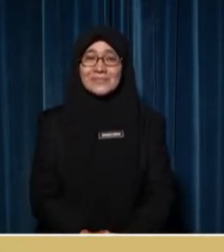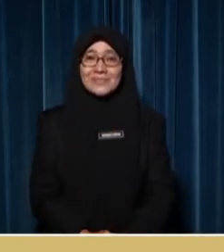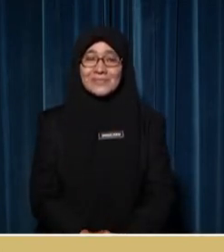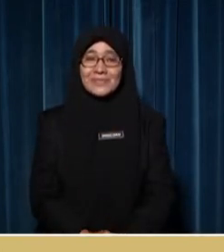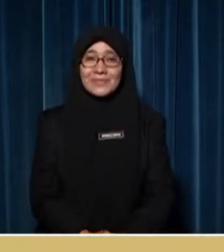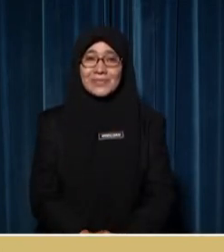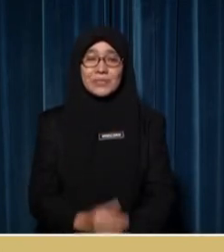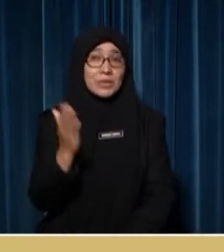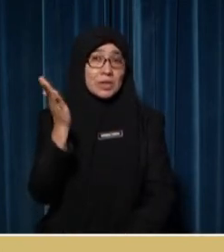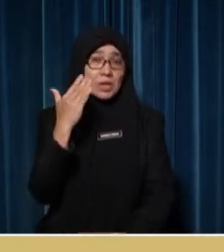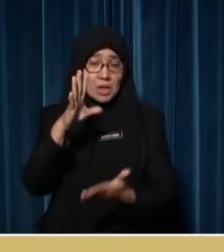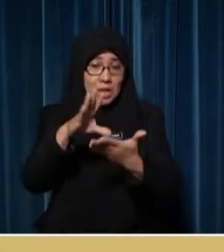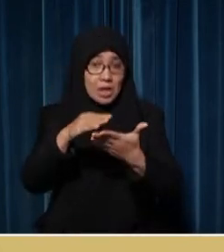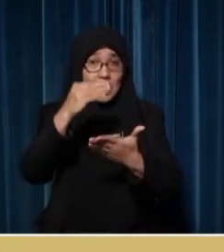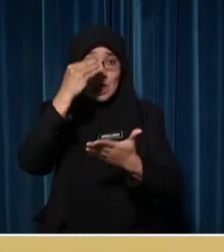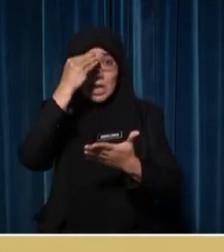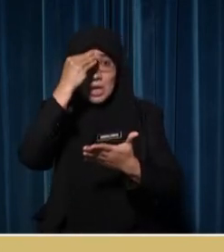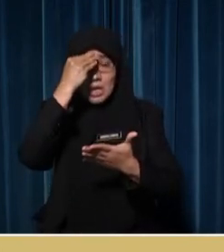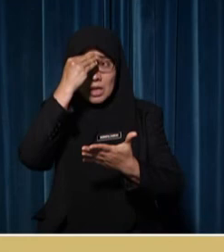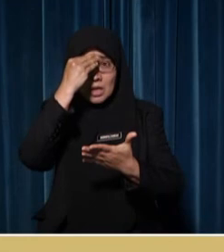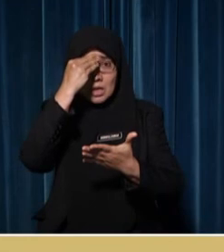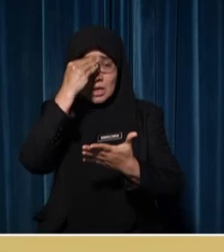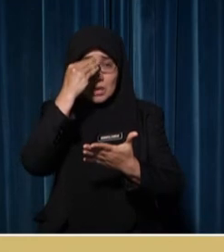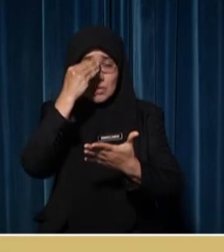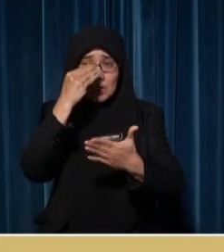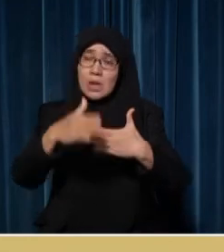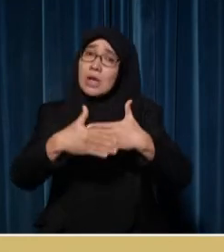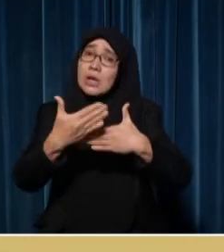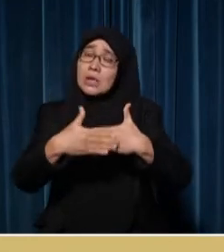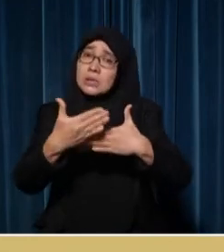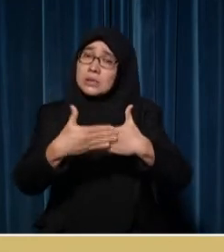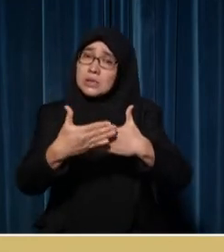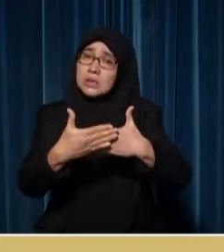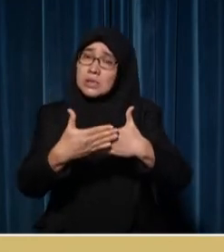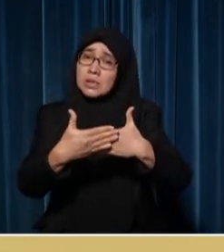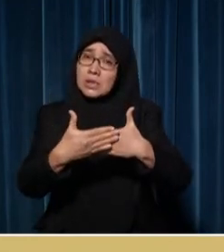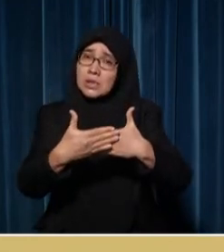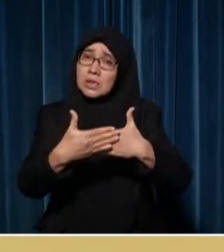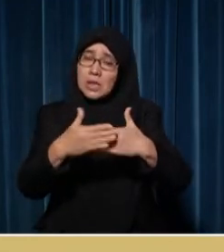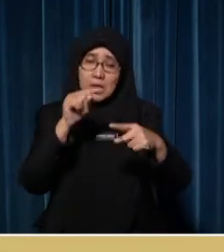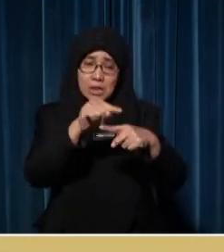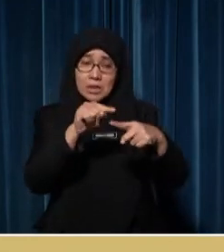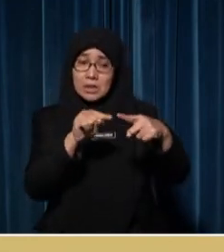Let's learn a simple trick about multiplying by 10.